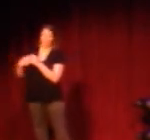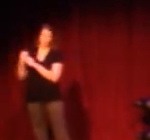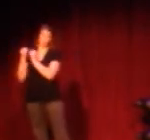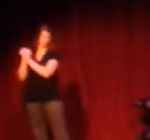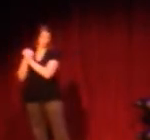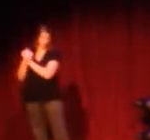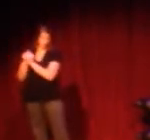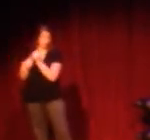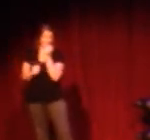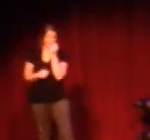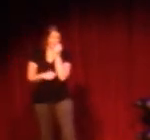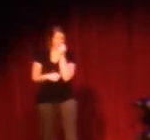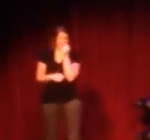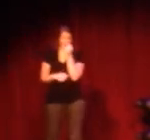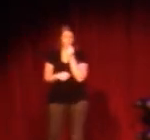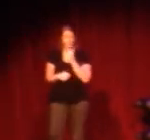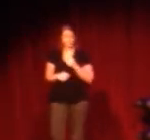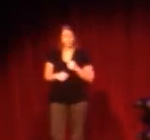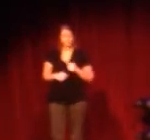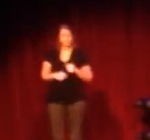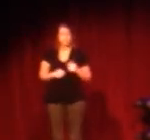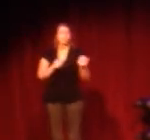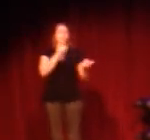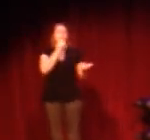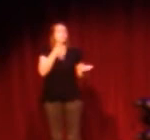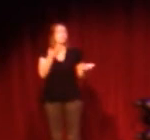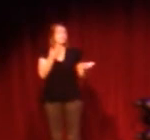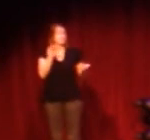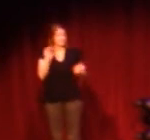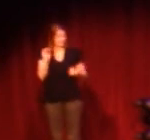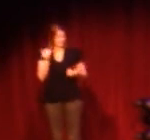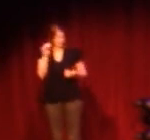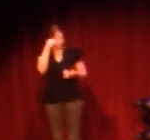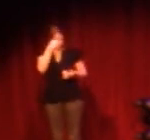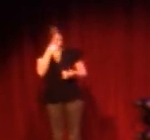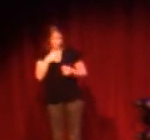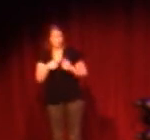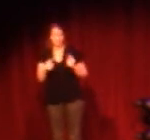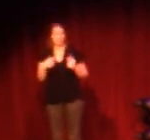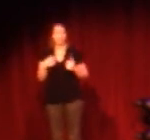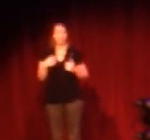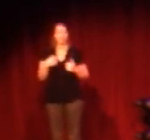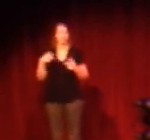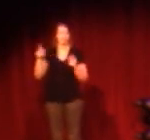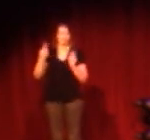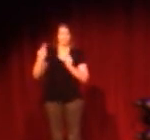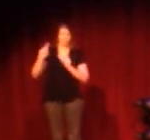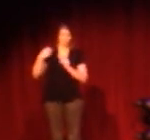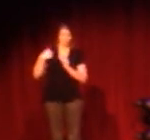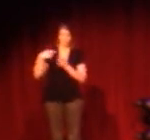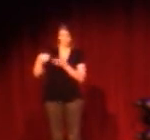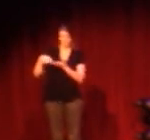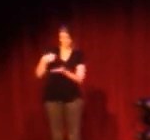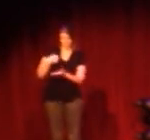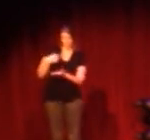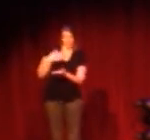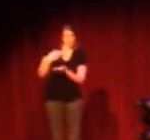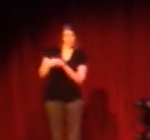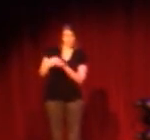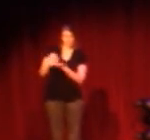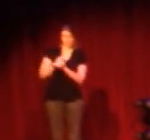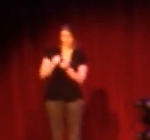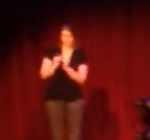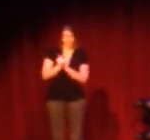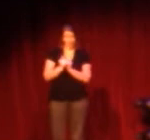now. And as silly as this sounds, I get paid and I make a living playing buckets